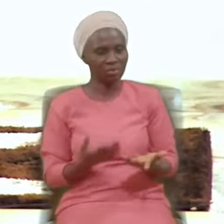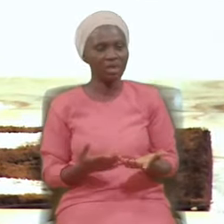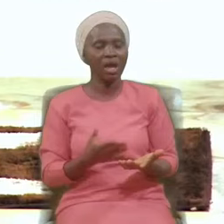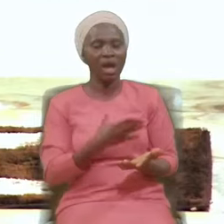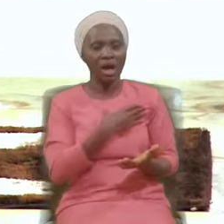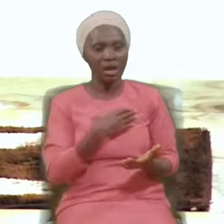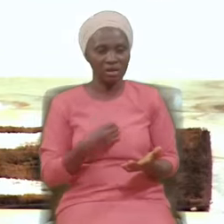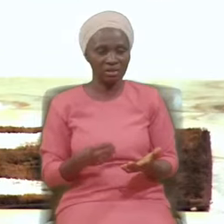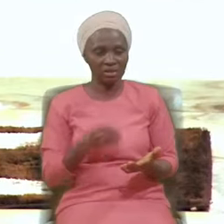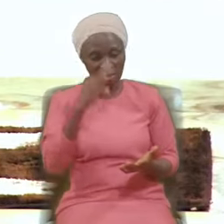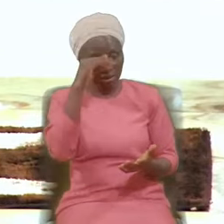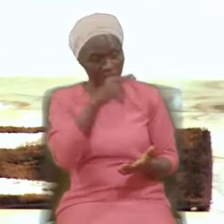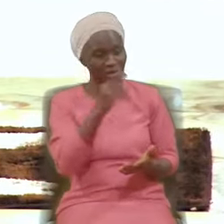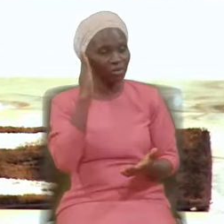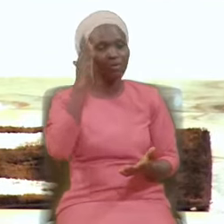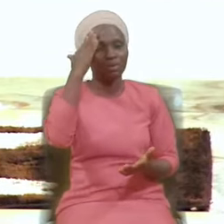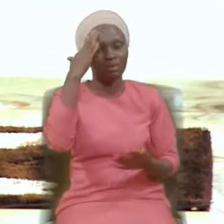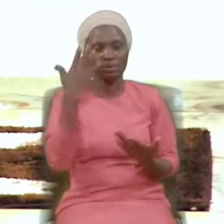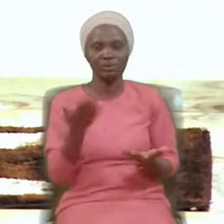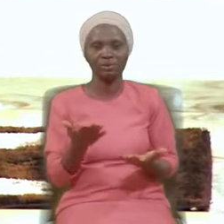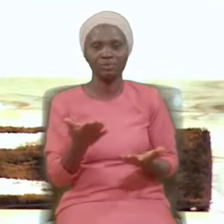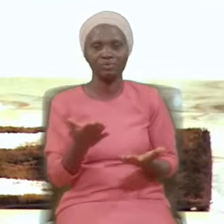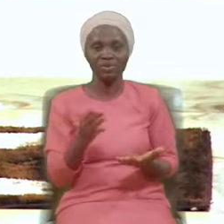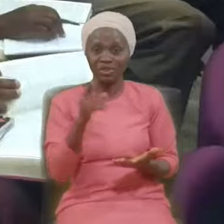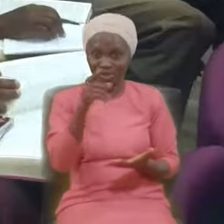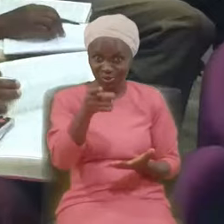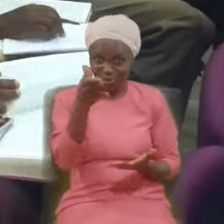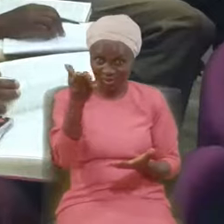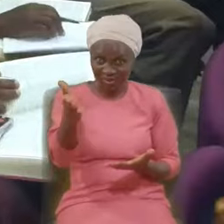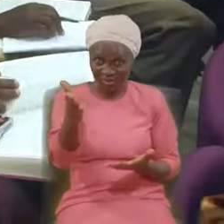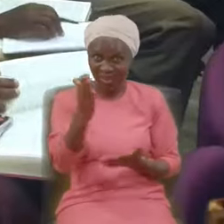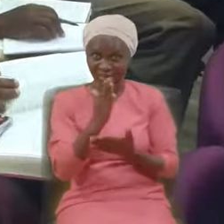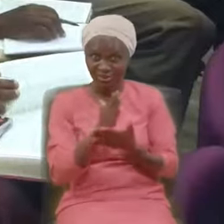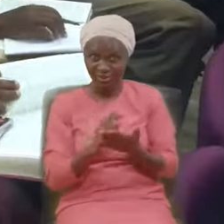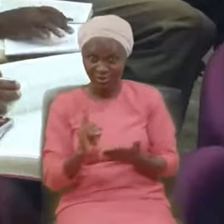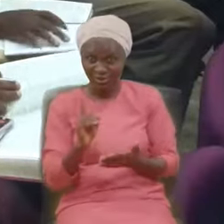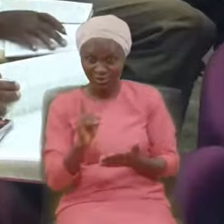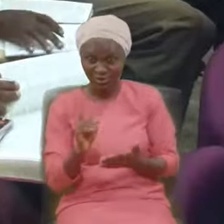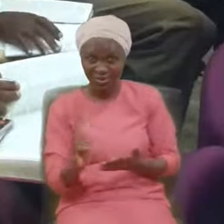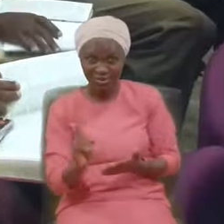he shall know. Somebody there tonight will know.